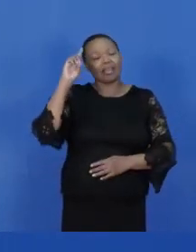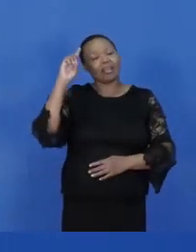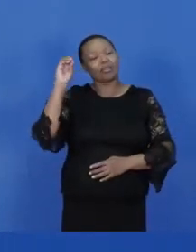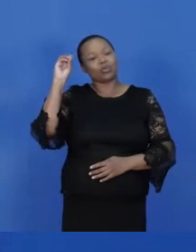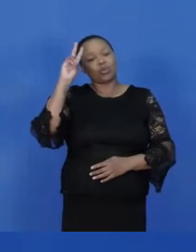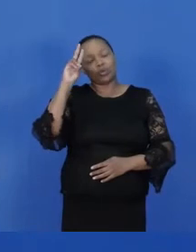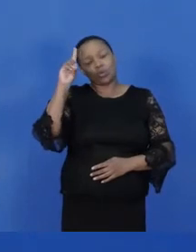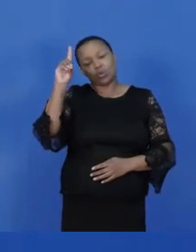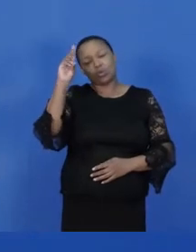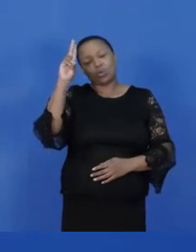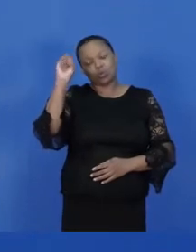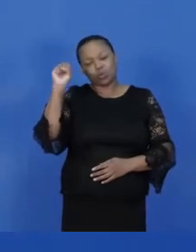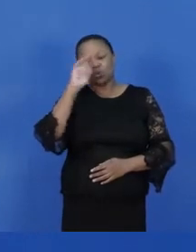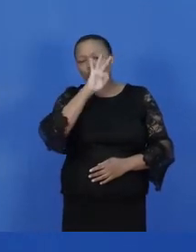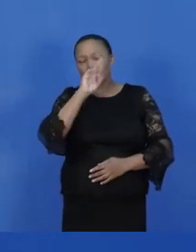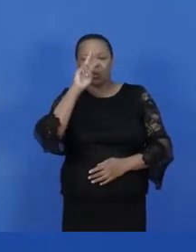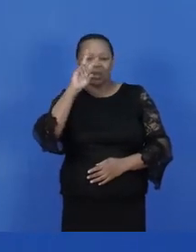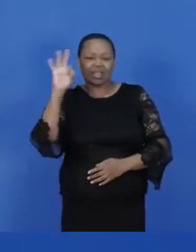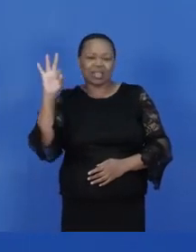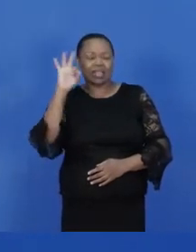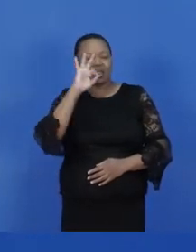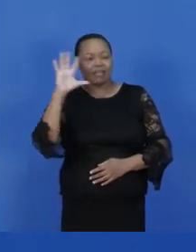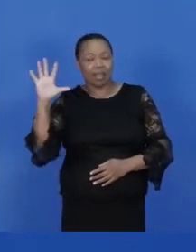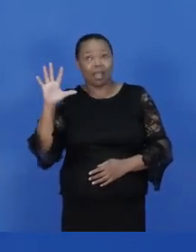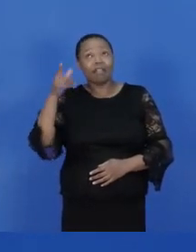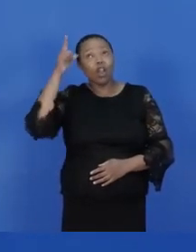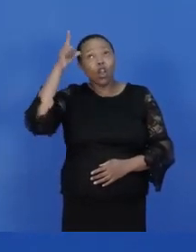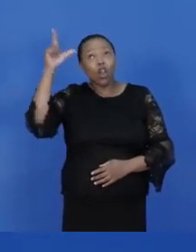Exodus 23, 25 in the New Living Translation. The Lord will